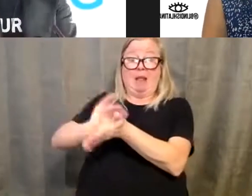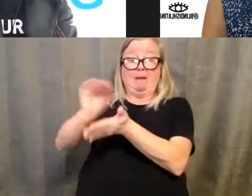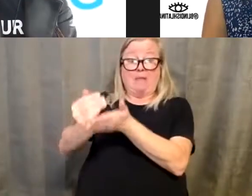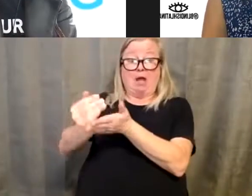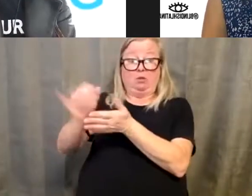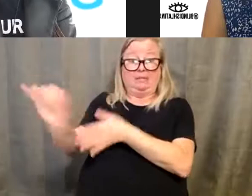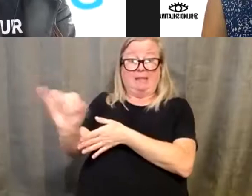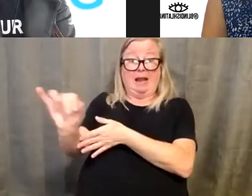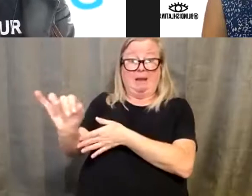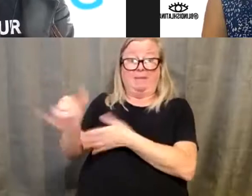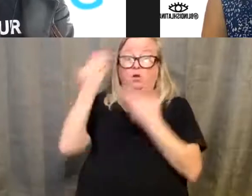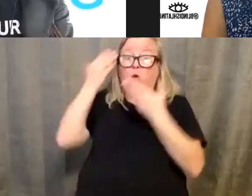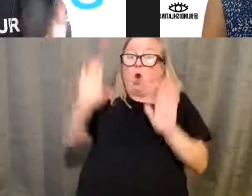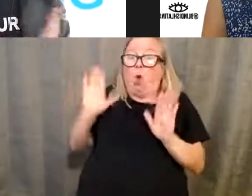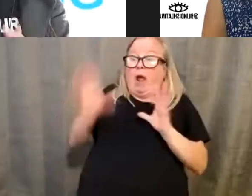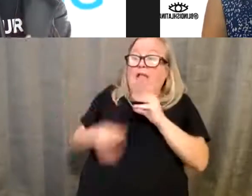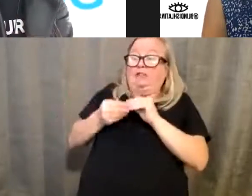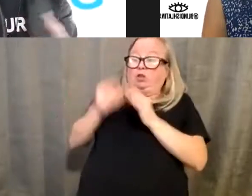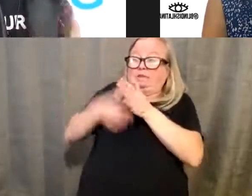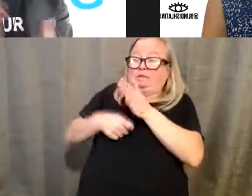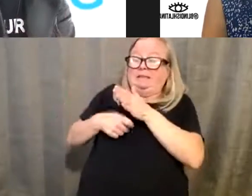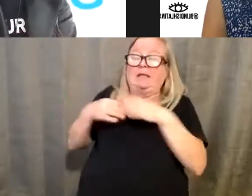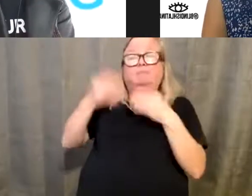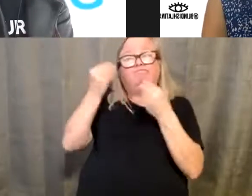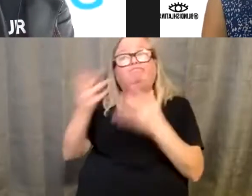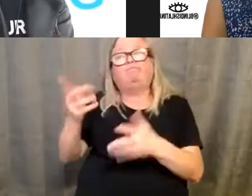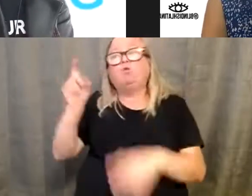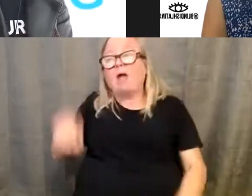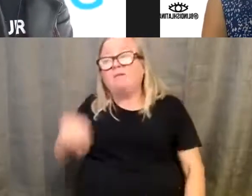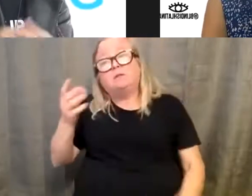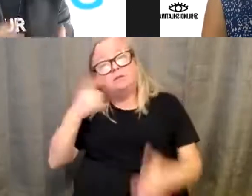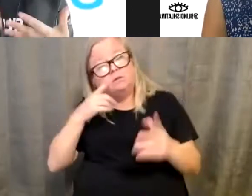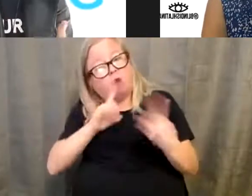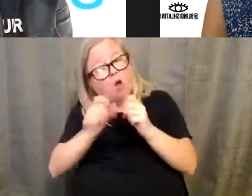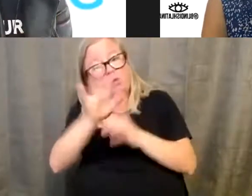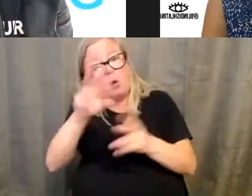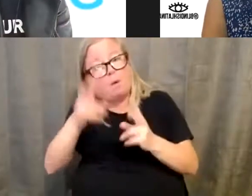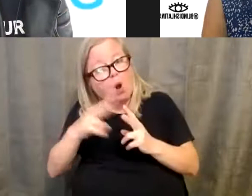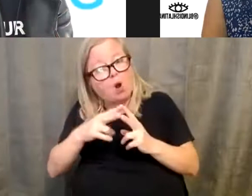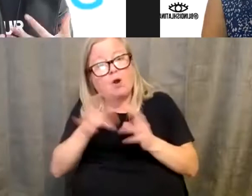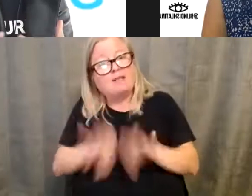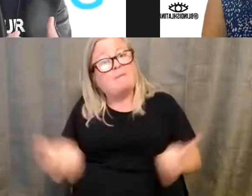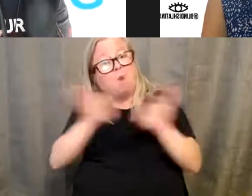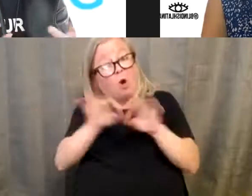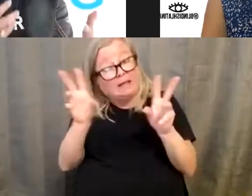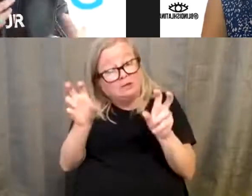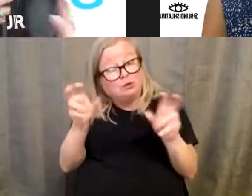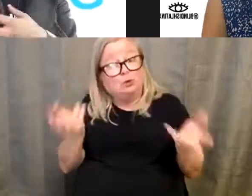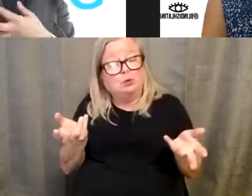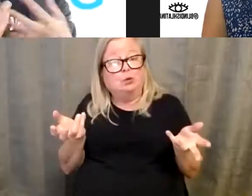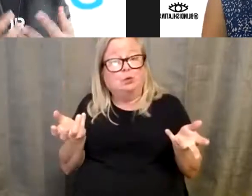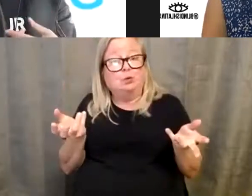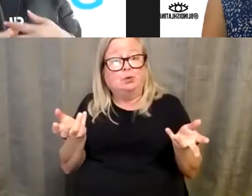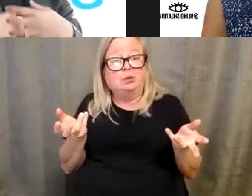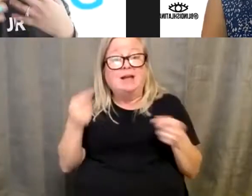knowing she has this additional expense. And I told her, you need to talk to your partner. This is an important issue. Like this is, if this